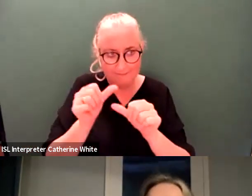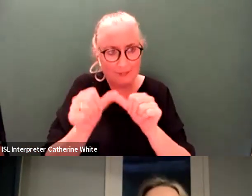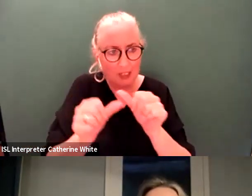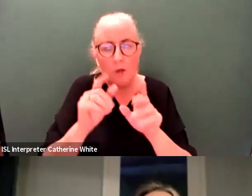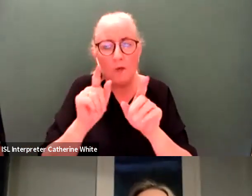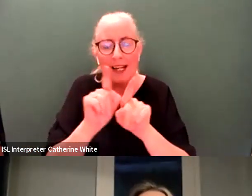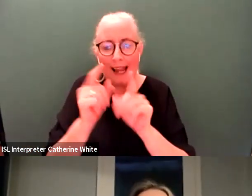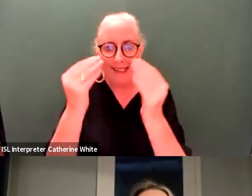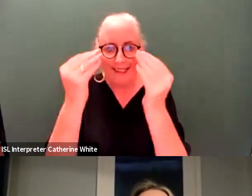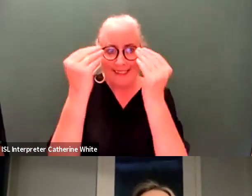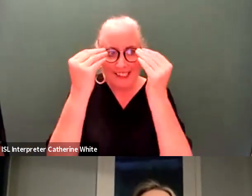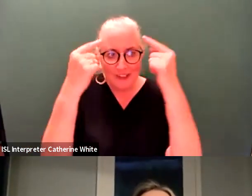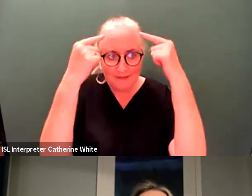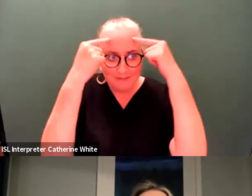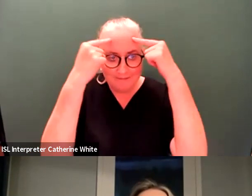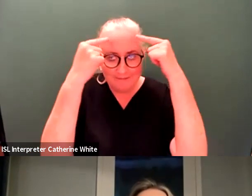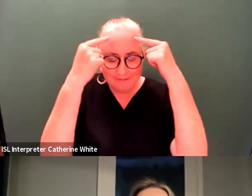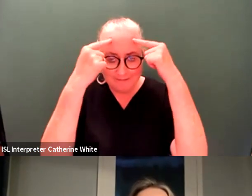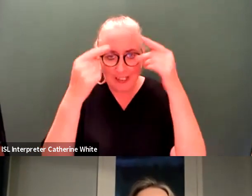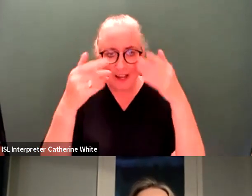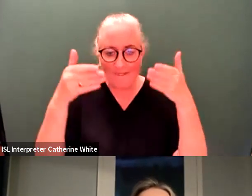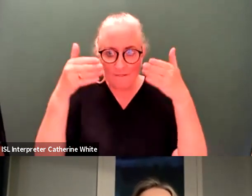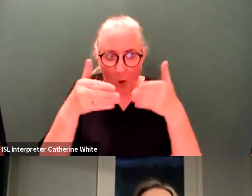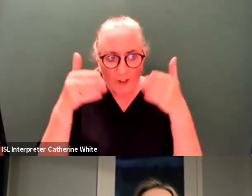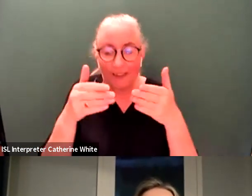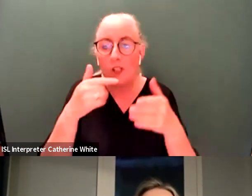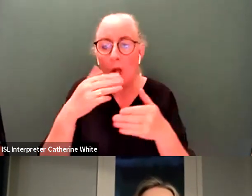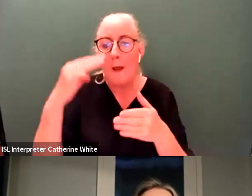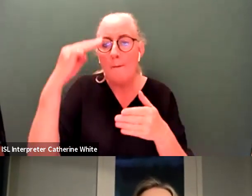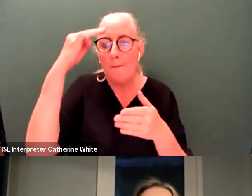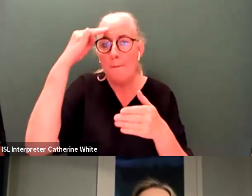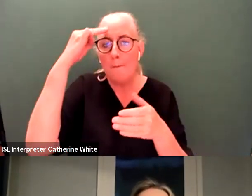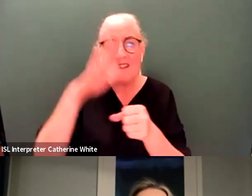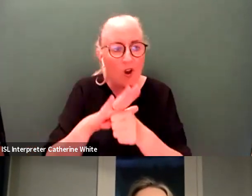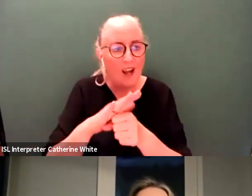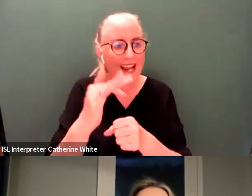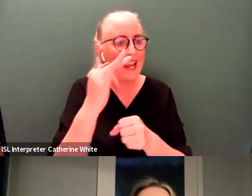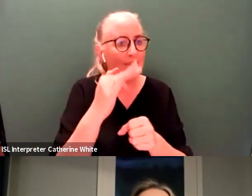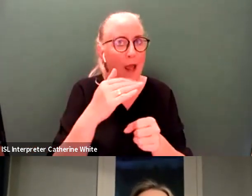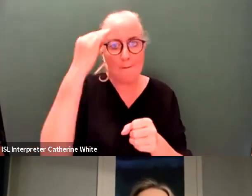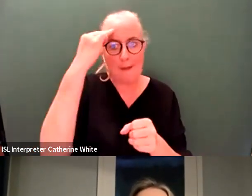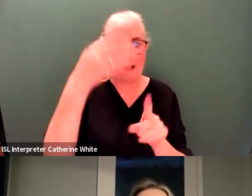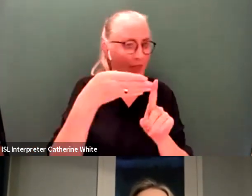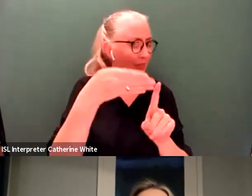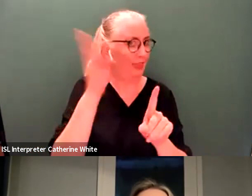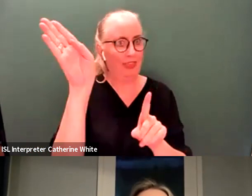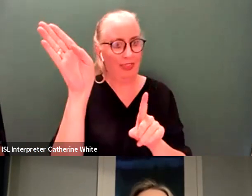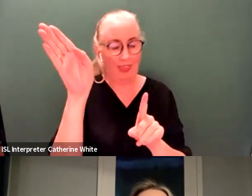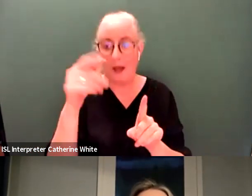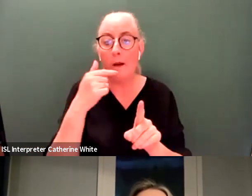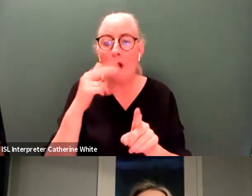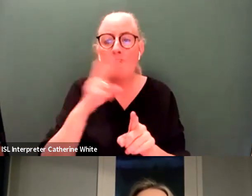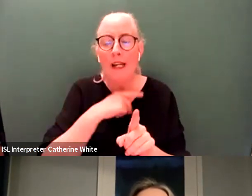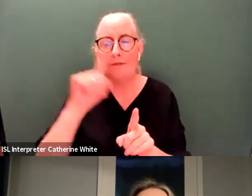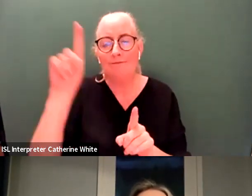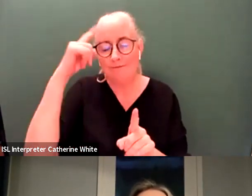teaching where we put our focus. So in mindfulness, if the mind wanders, which is well, it will, that's what it does, but it's really bringing it